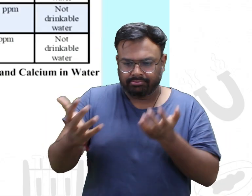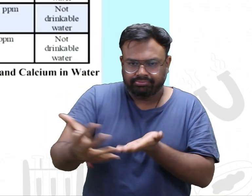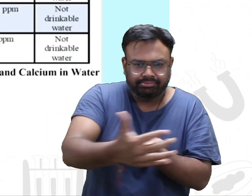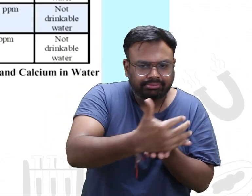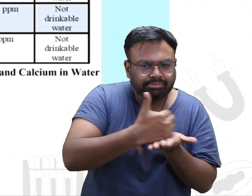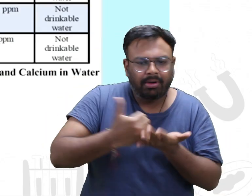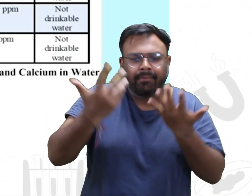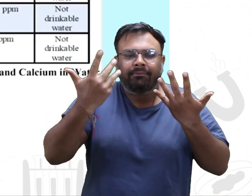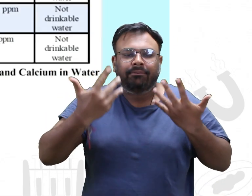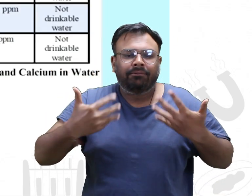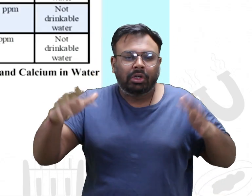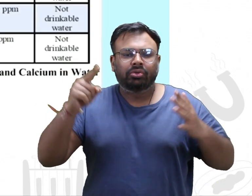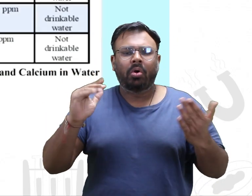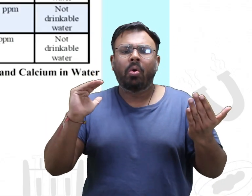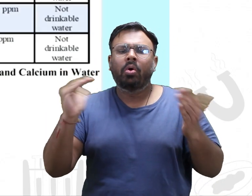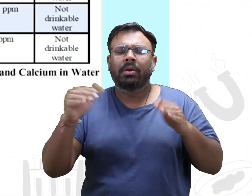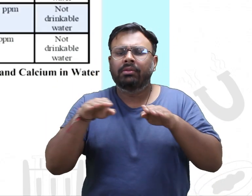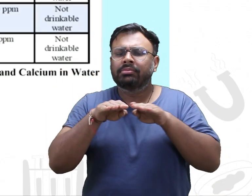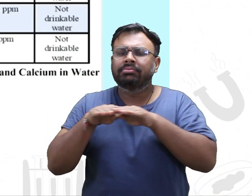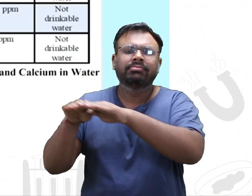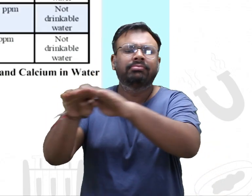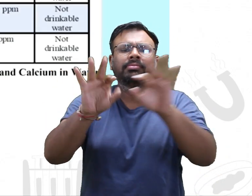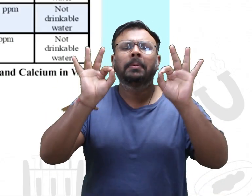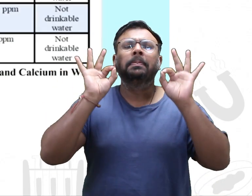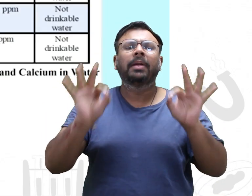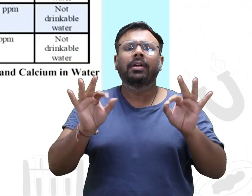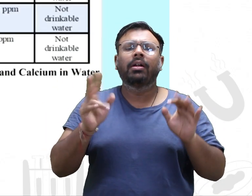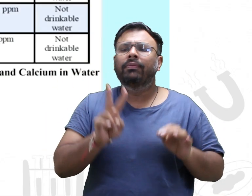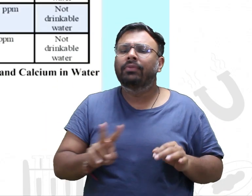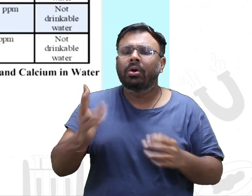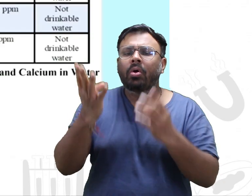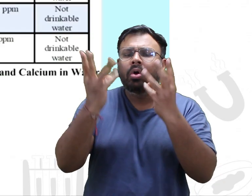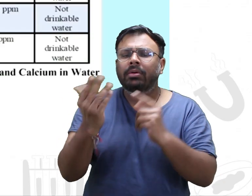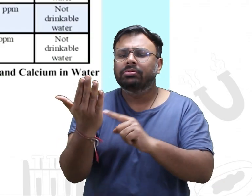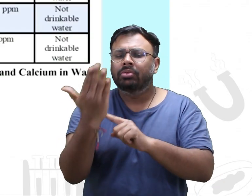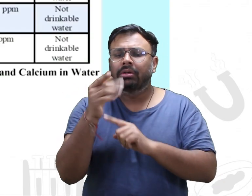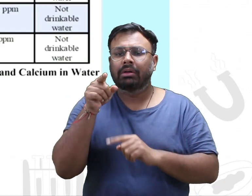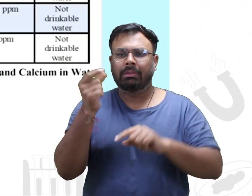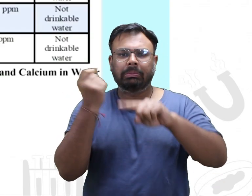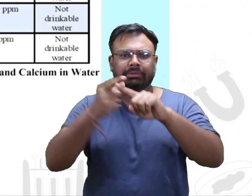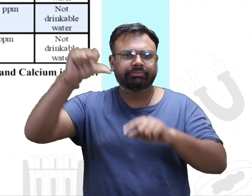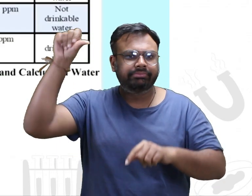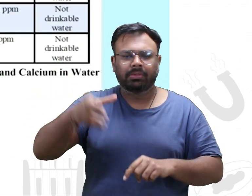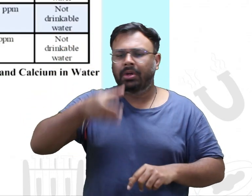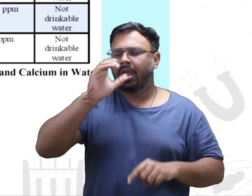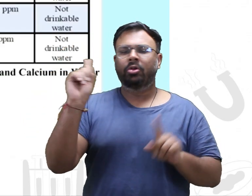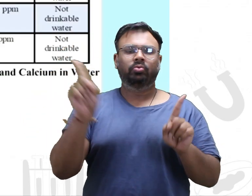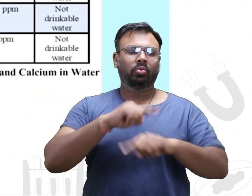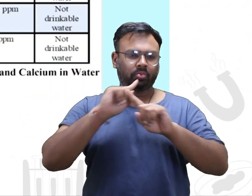results of our experiment. Here we have compared with the standard value other than pH, all the values showing the water is not